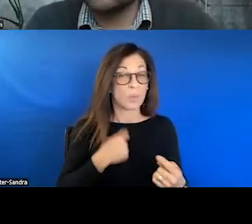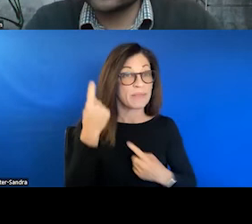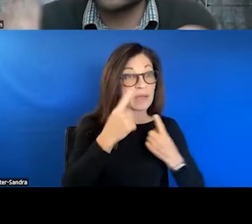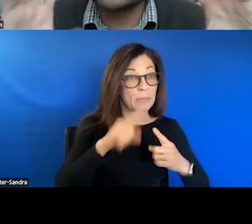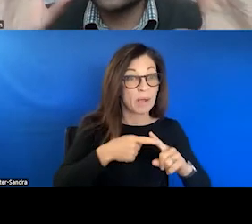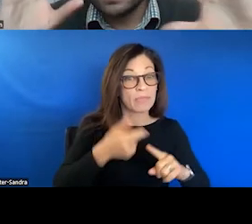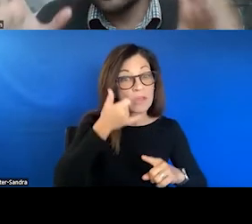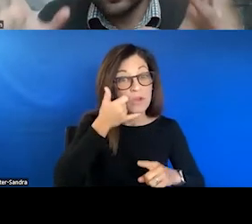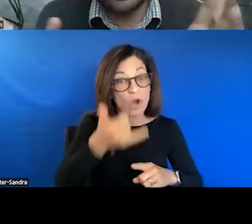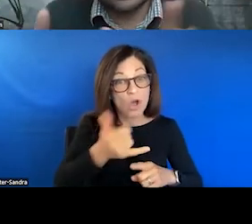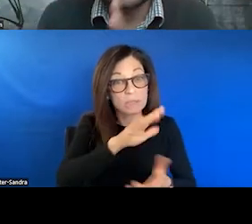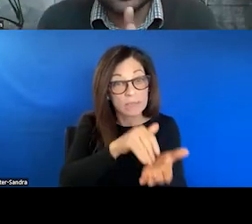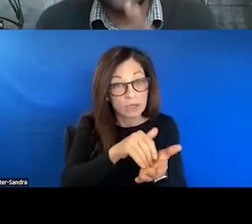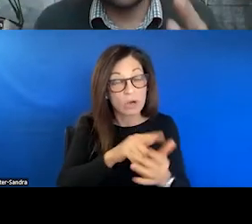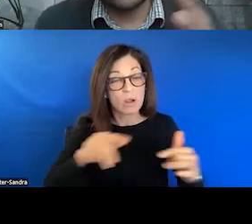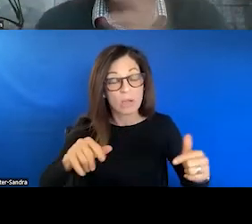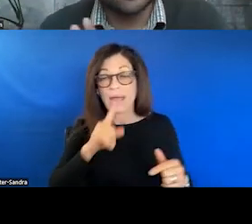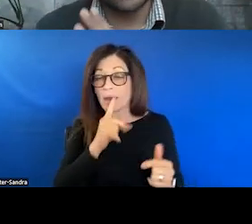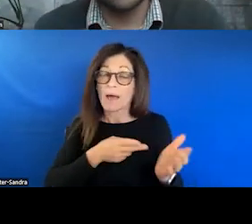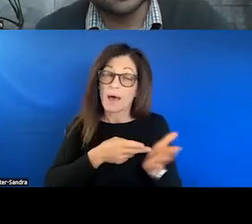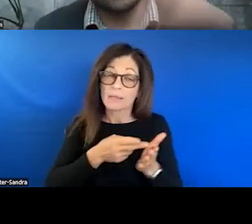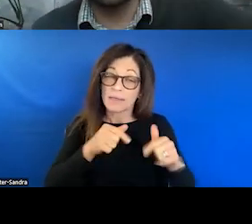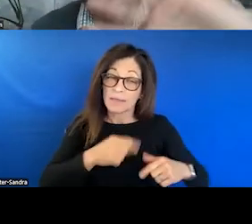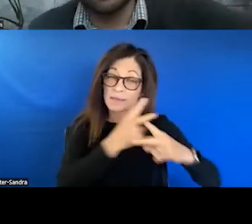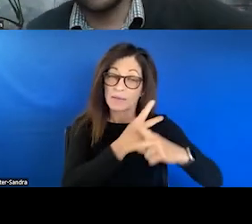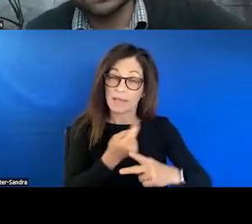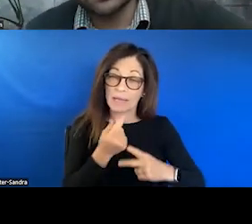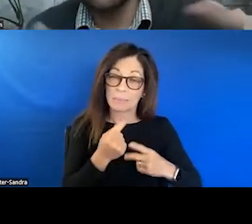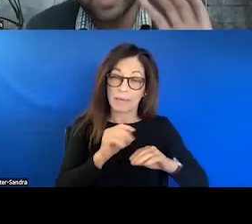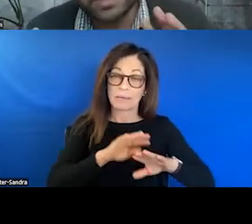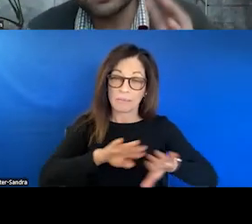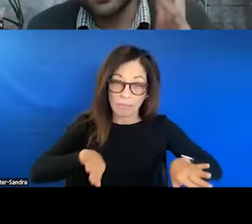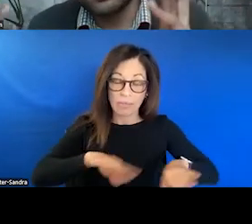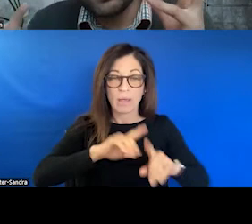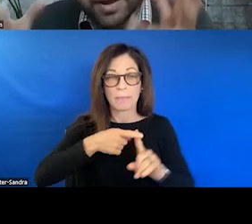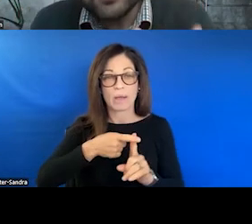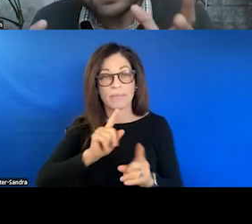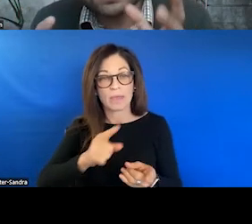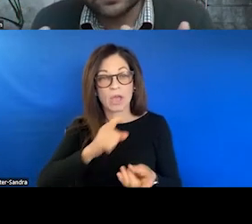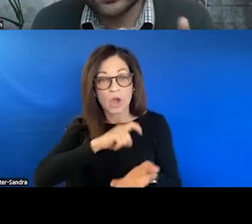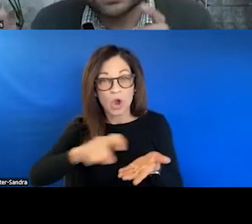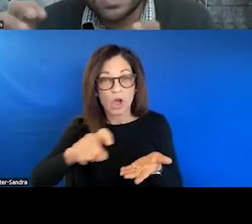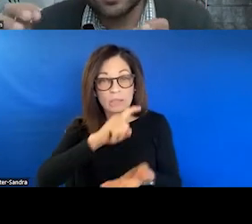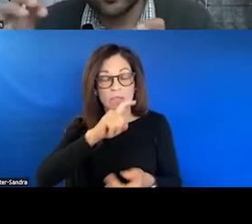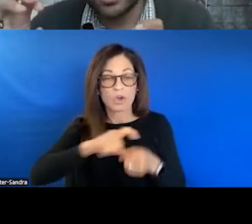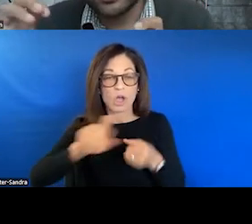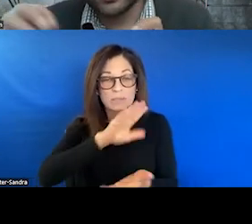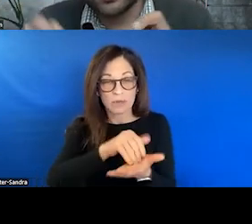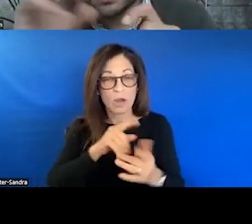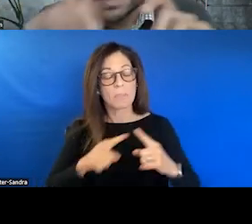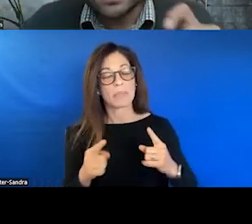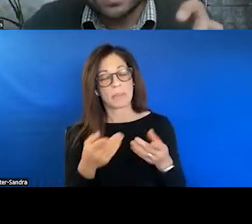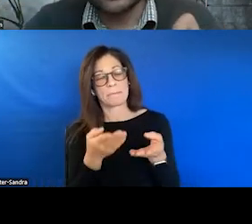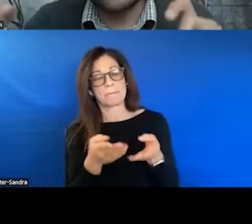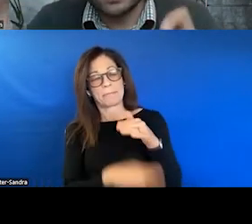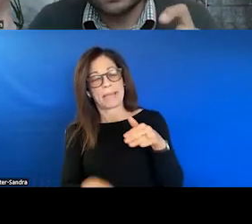and all of those costs? And the truth is this calculator is a little bit agnostic of like the call center, but the prevalence assumption is how, you know,